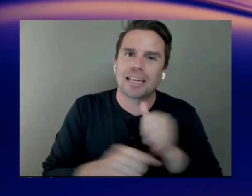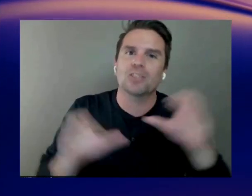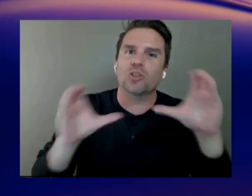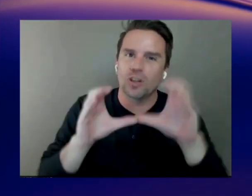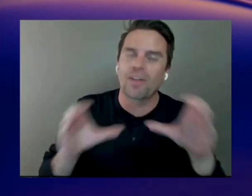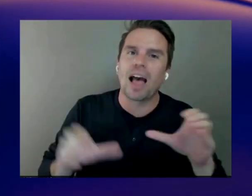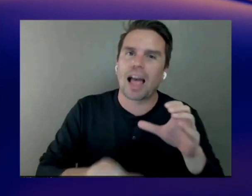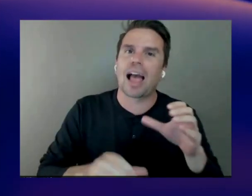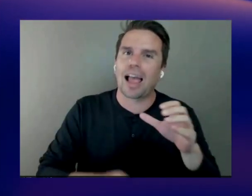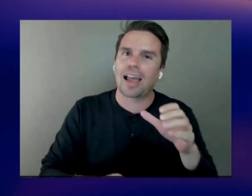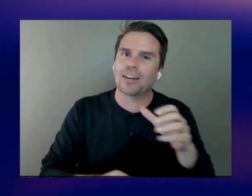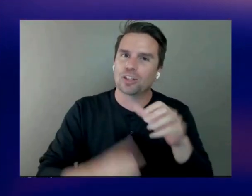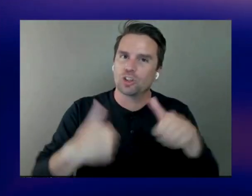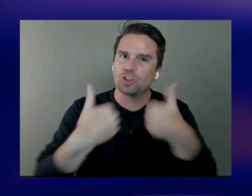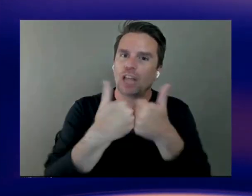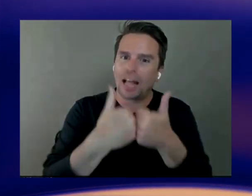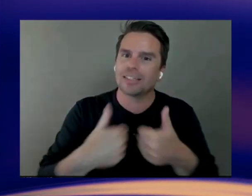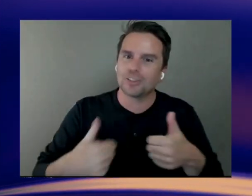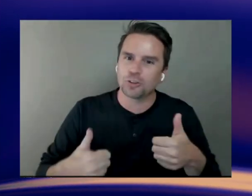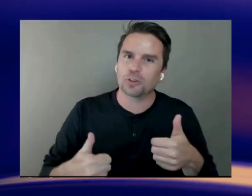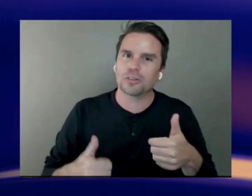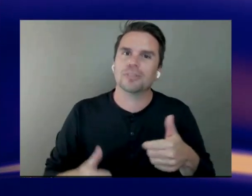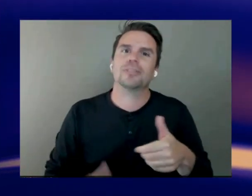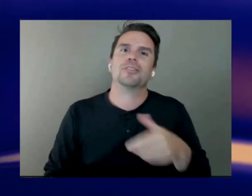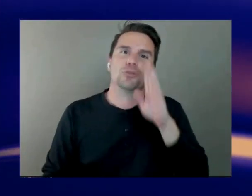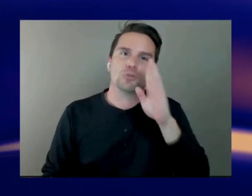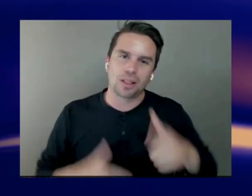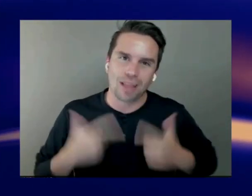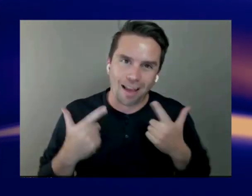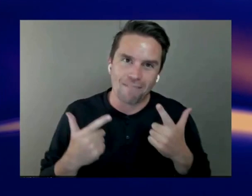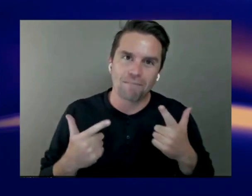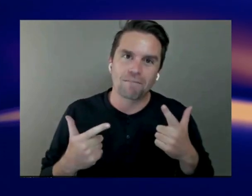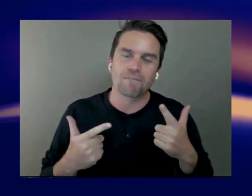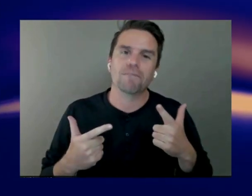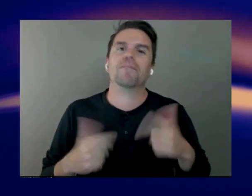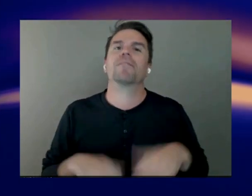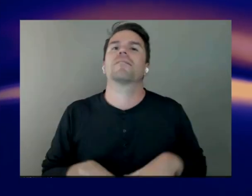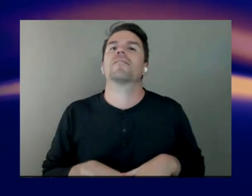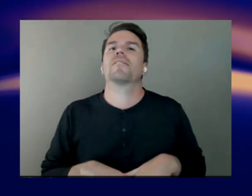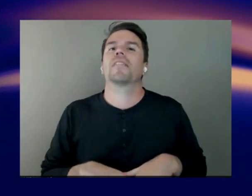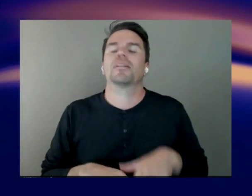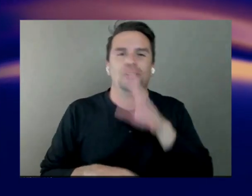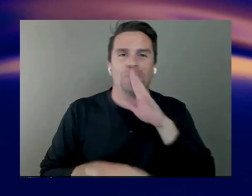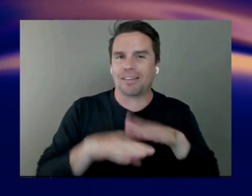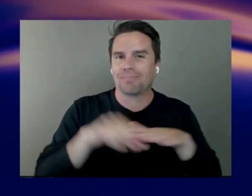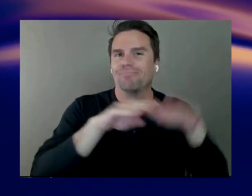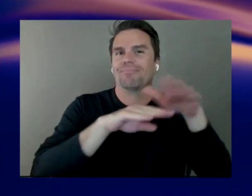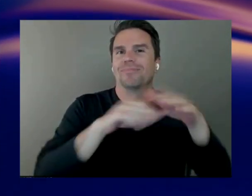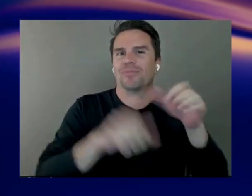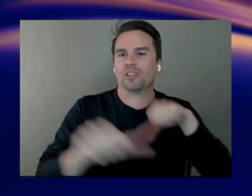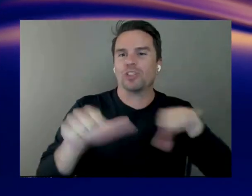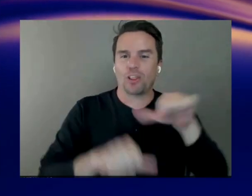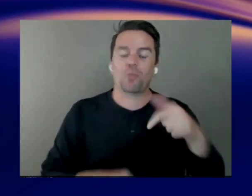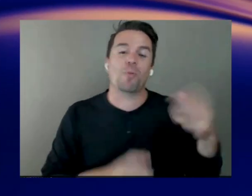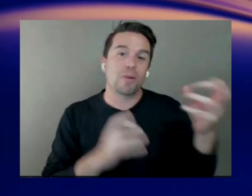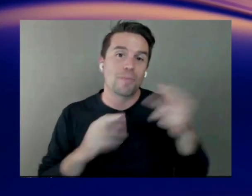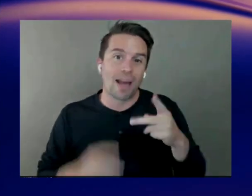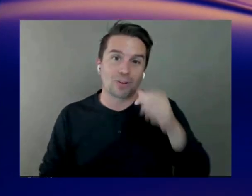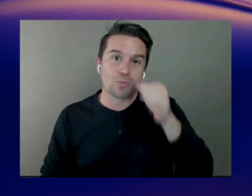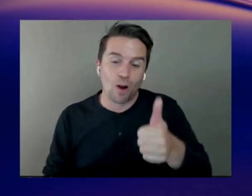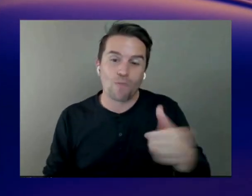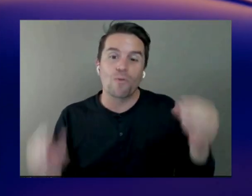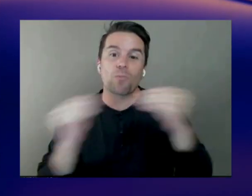can use the AWS pricing calculator to kind of get a rough no, estimate. sorry, not to interrupt you, but Well, yeah. to get access to this content, Just to like